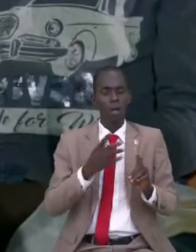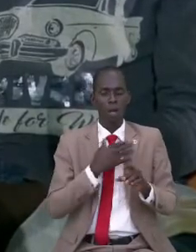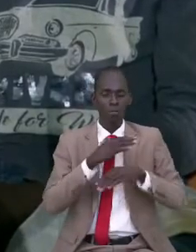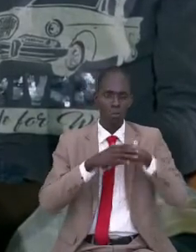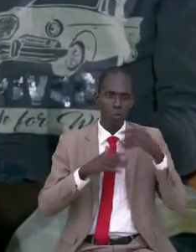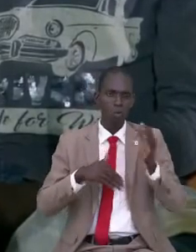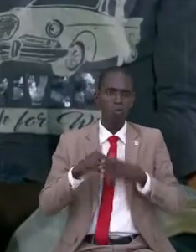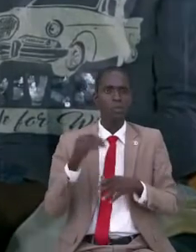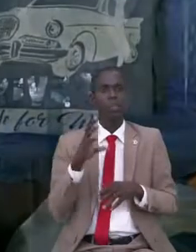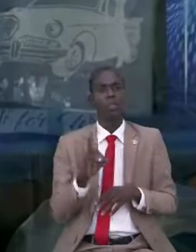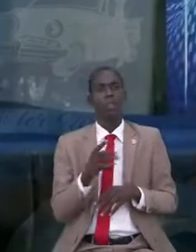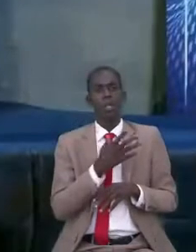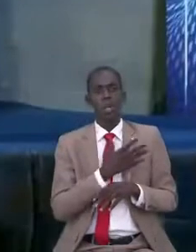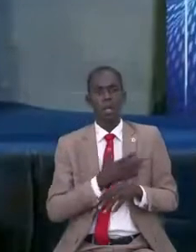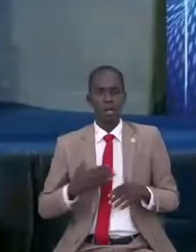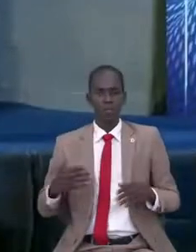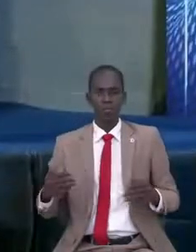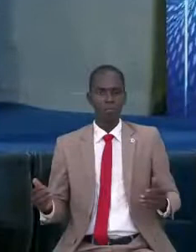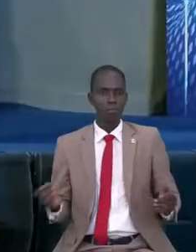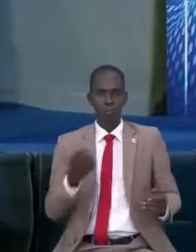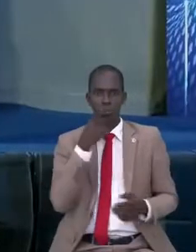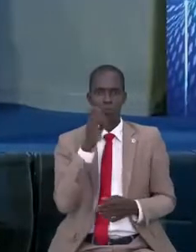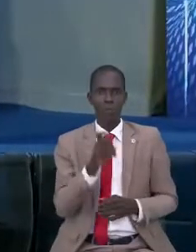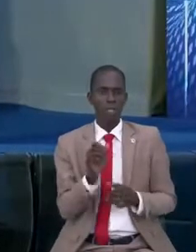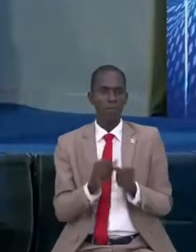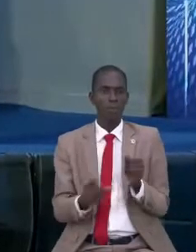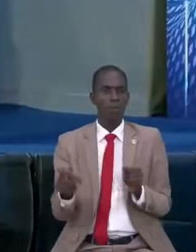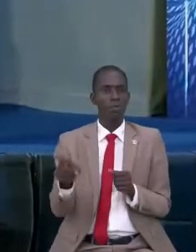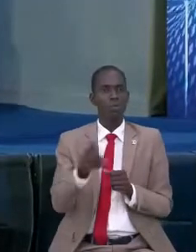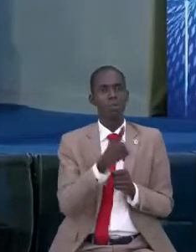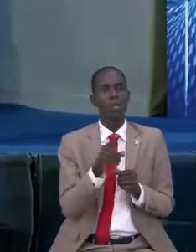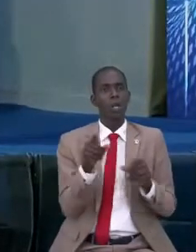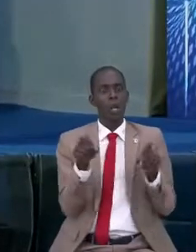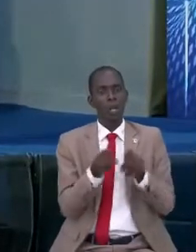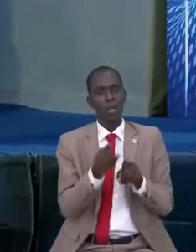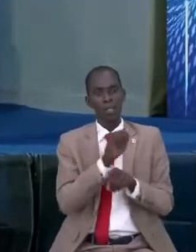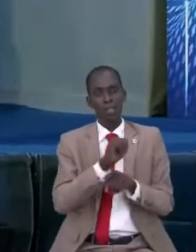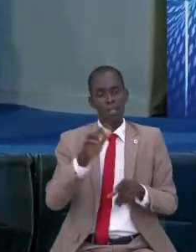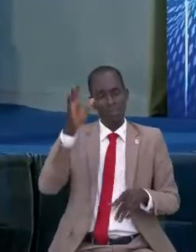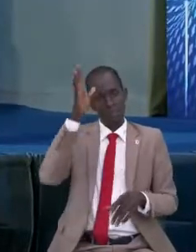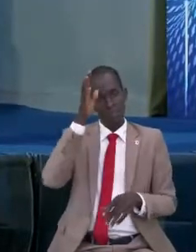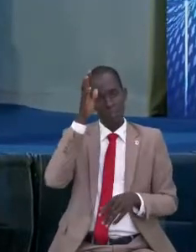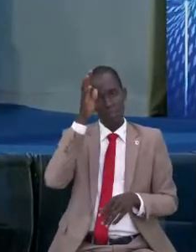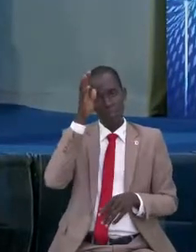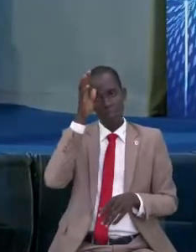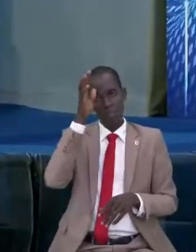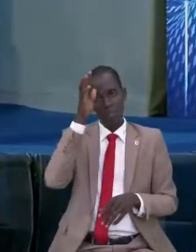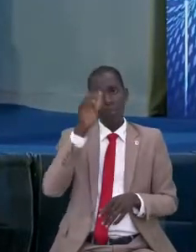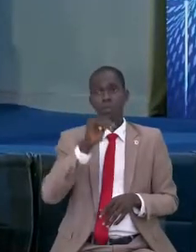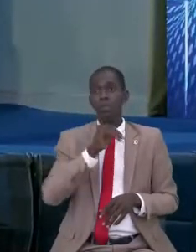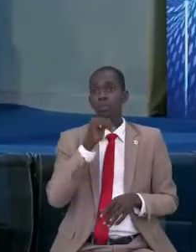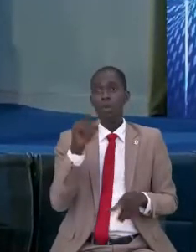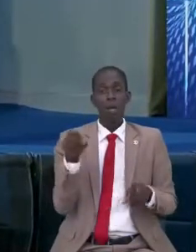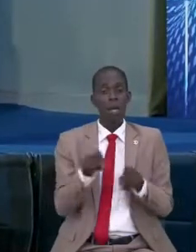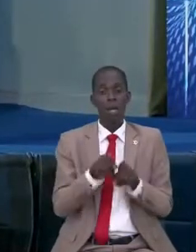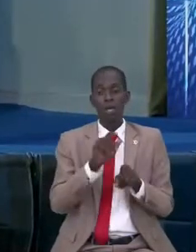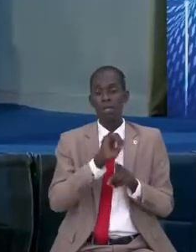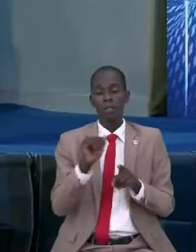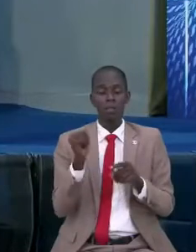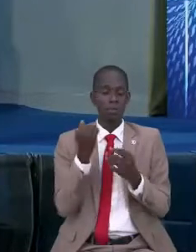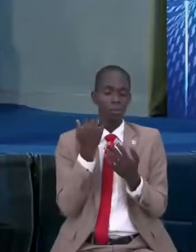you and charged every one of you as a father, not as a